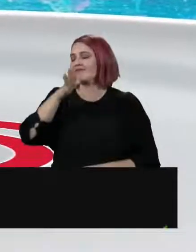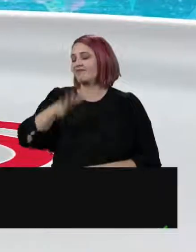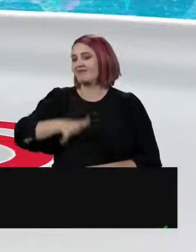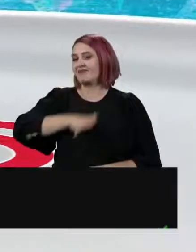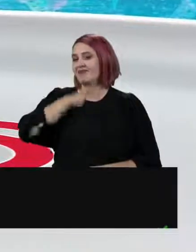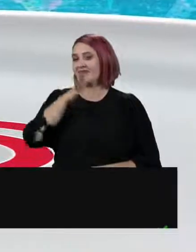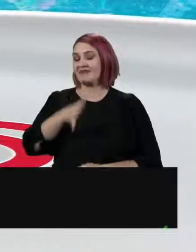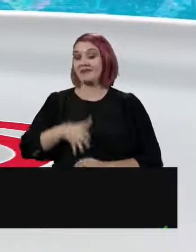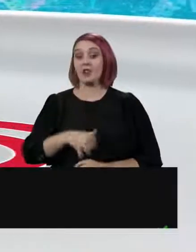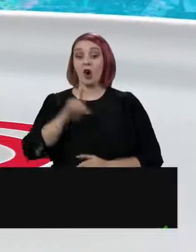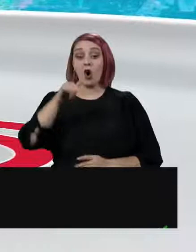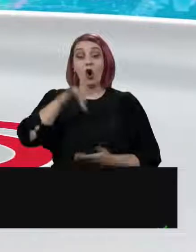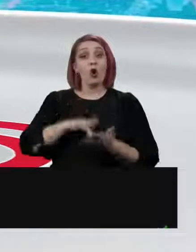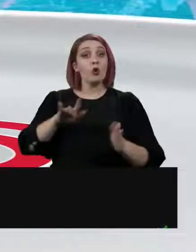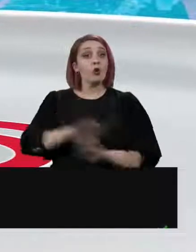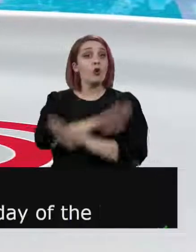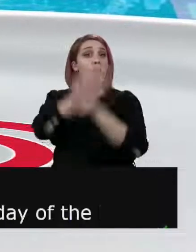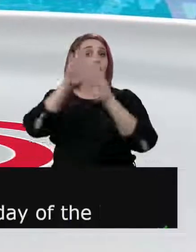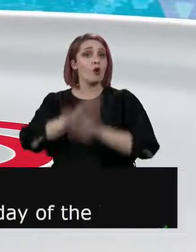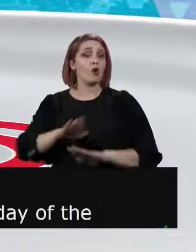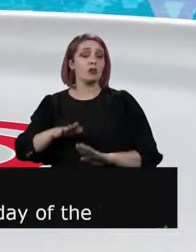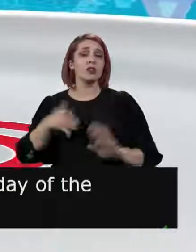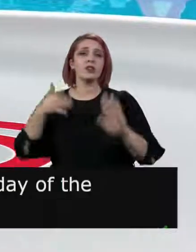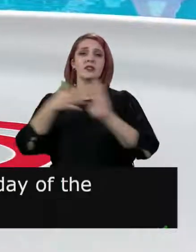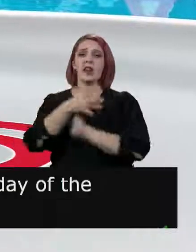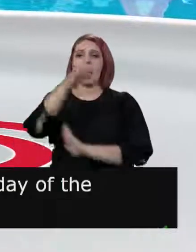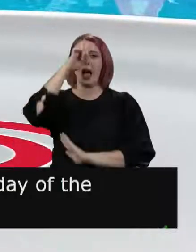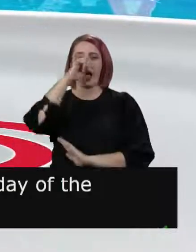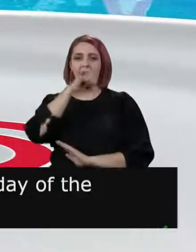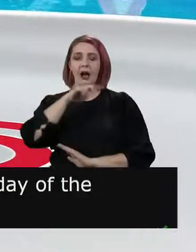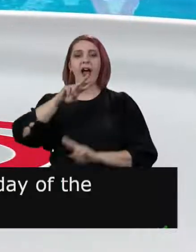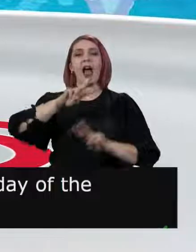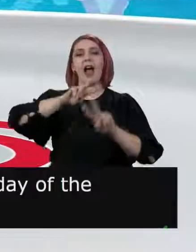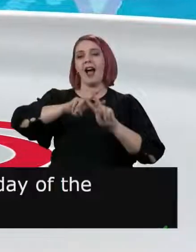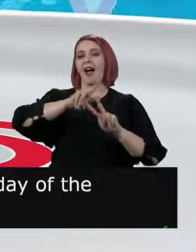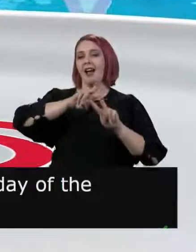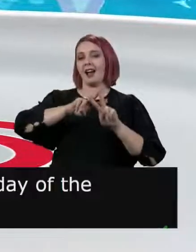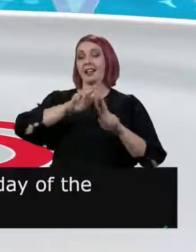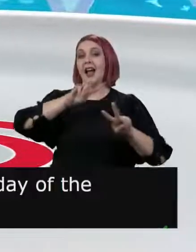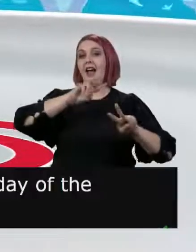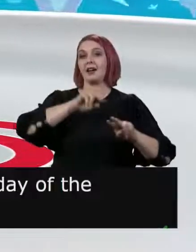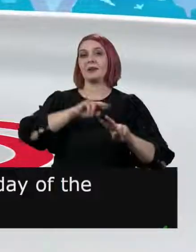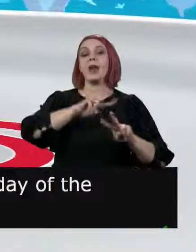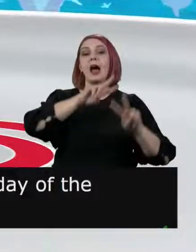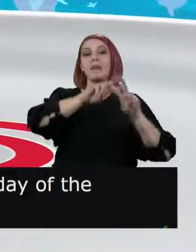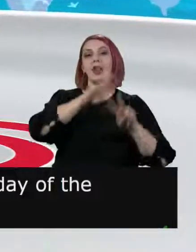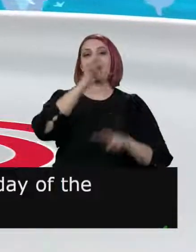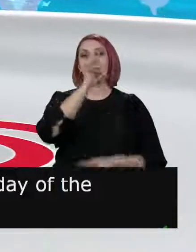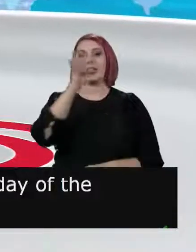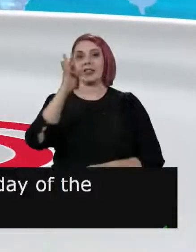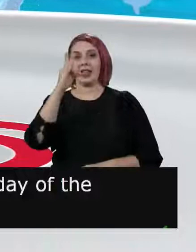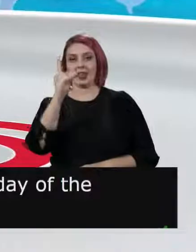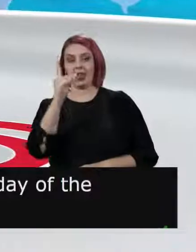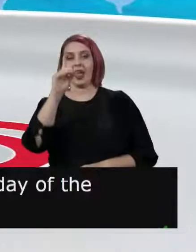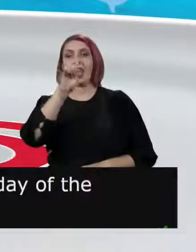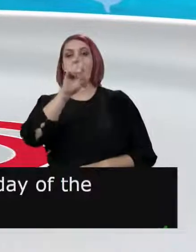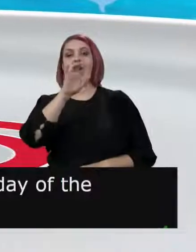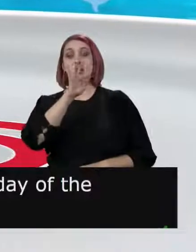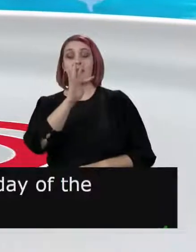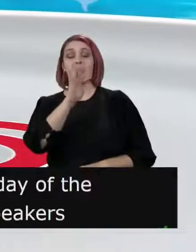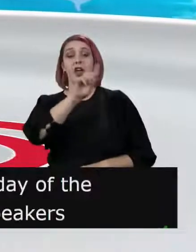of the Congress, where we'll keep hearing amazing speakers. We don't want you